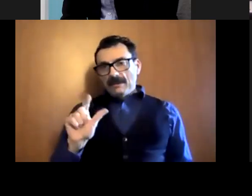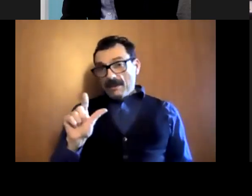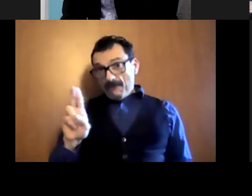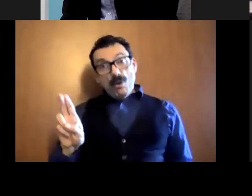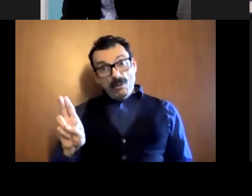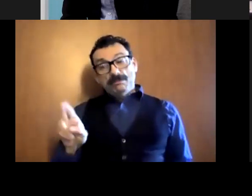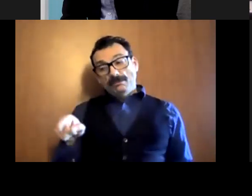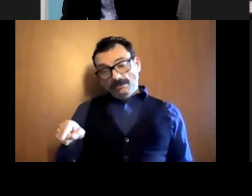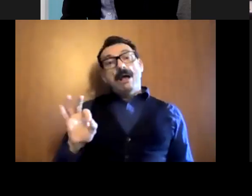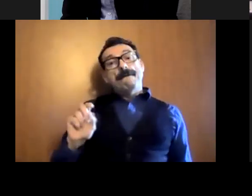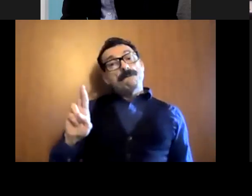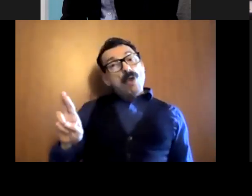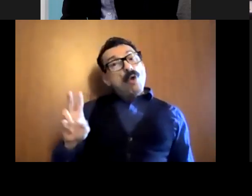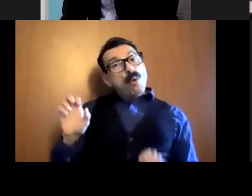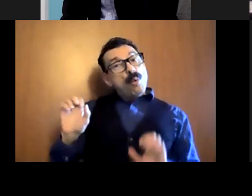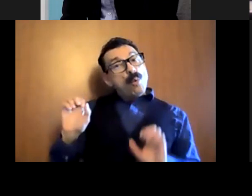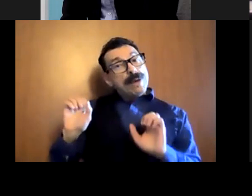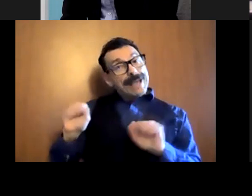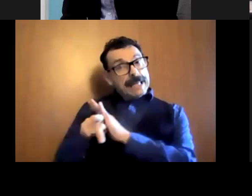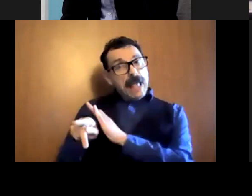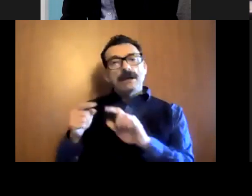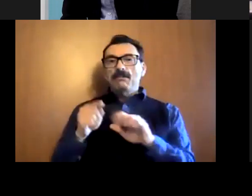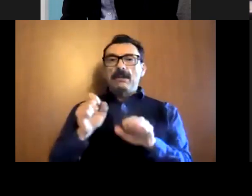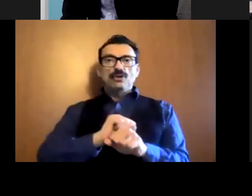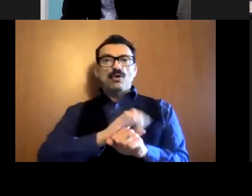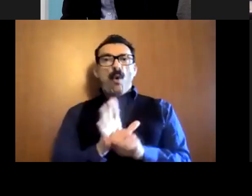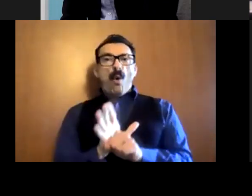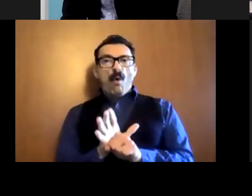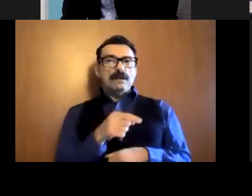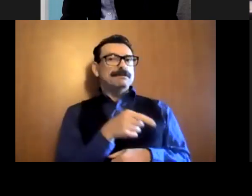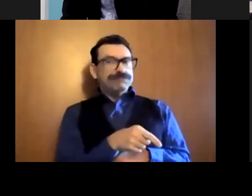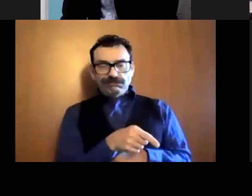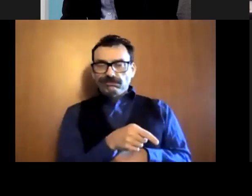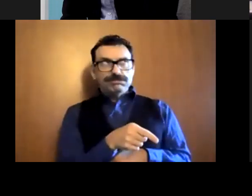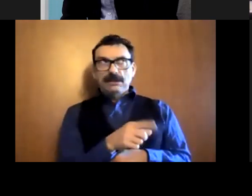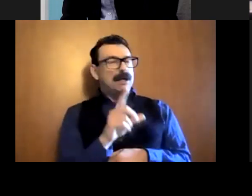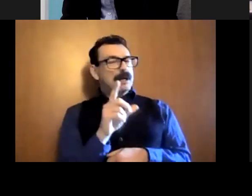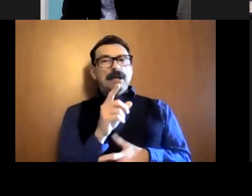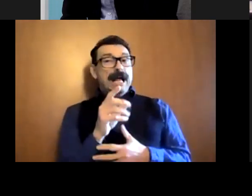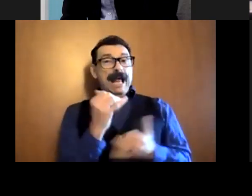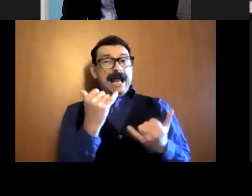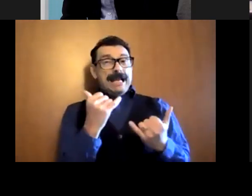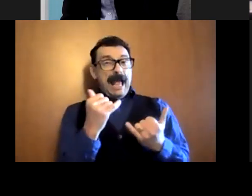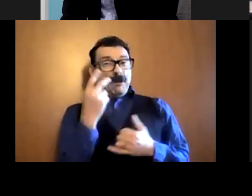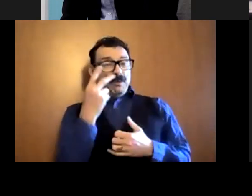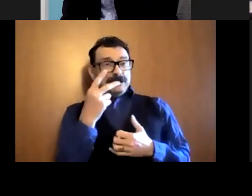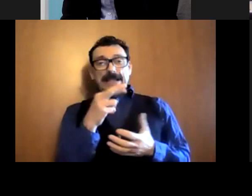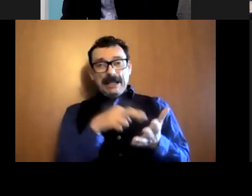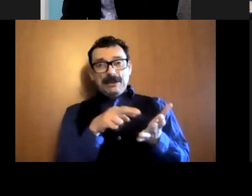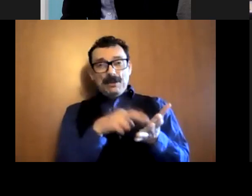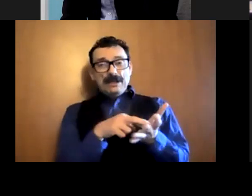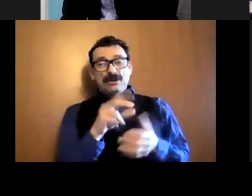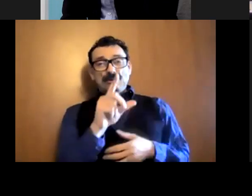flu vaccine. But COVID, I believe, now that we're looking back at 2020, was third in all cause mortality and death last